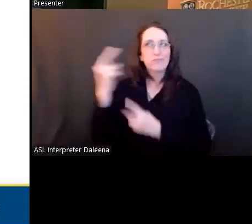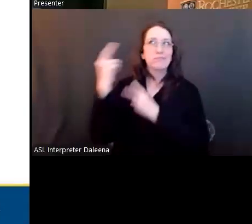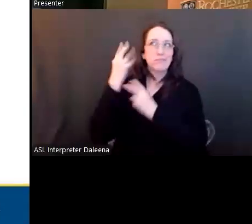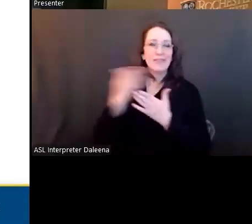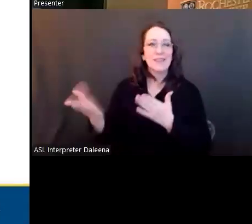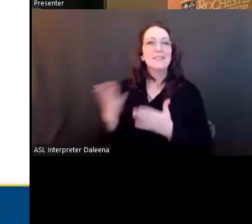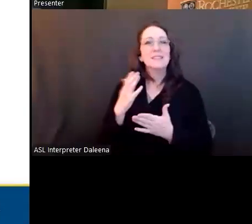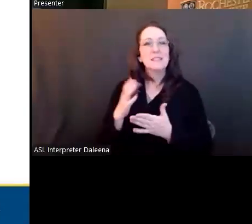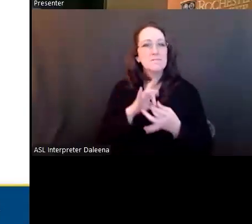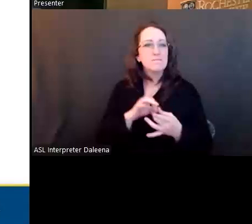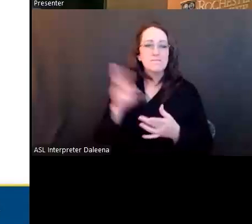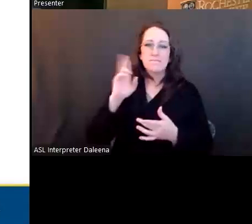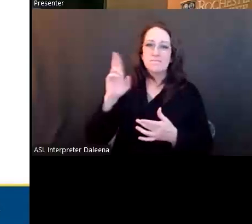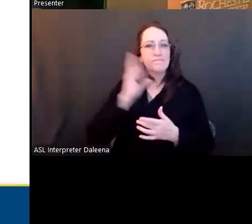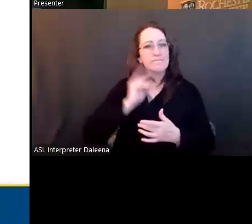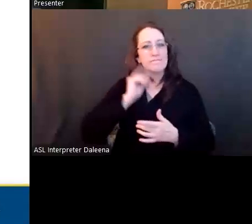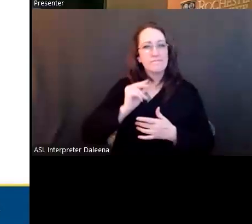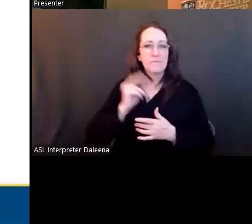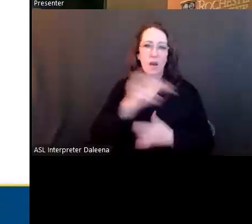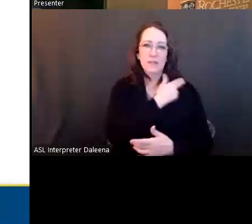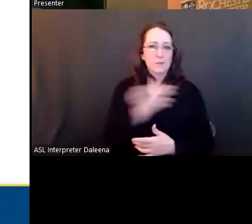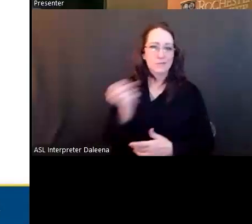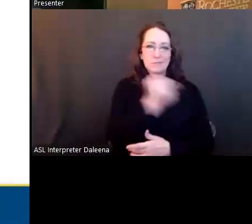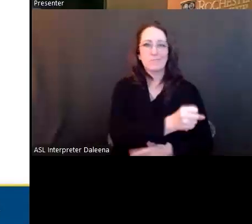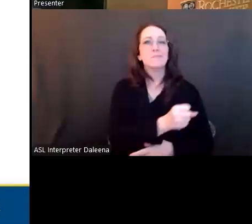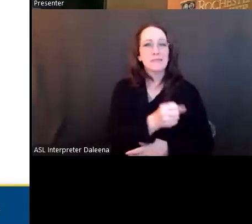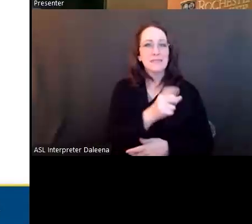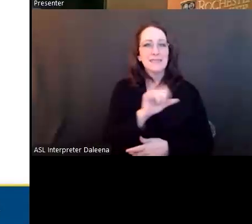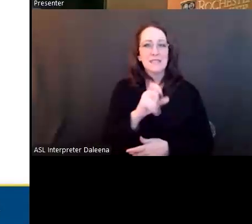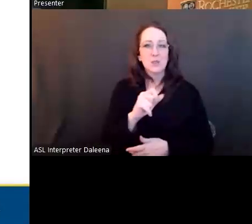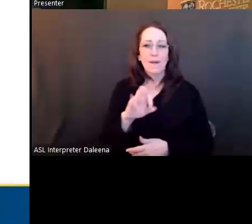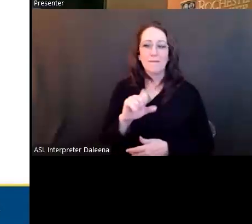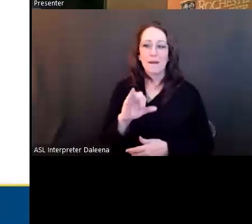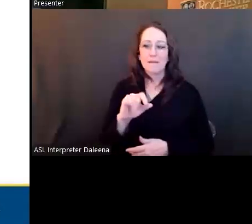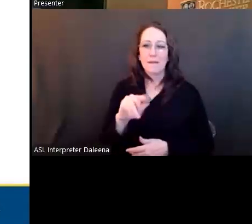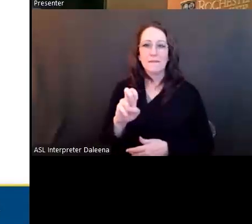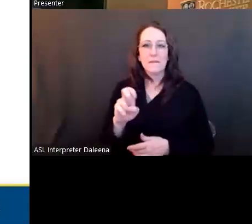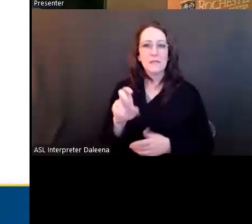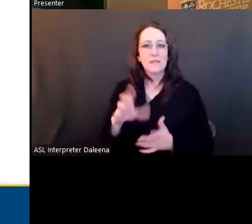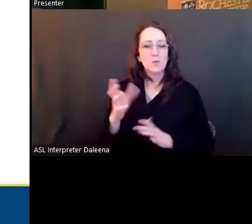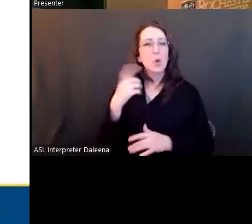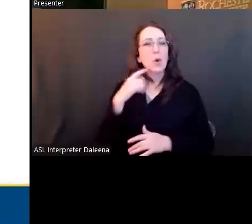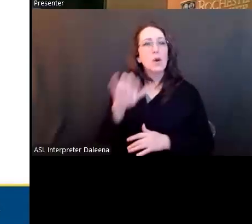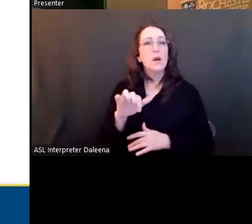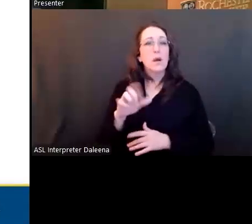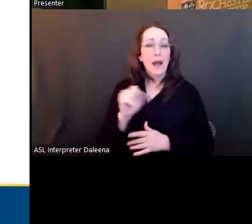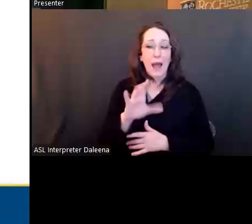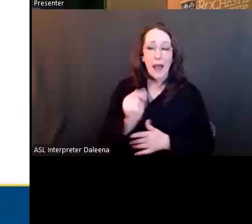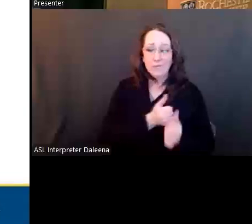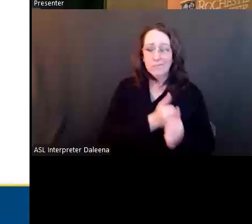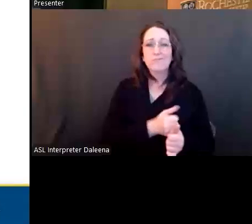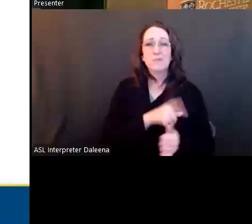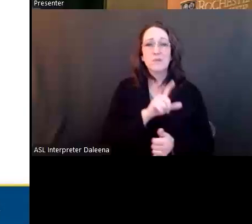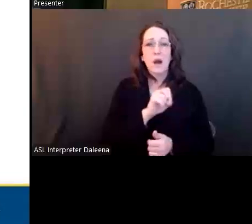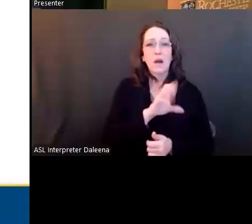his diagnosis of schizoaffective disorder. He was followed by ACT since October of 2018 until May of